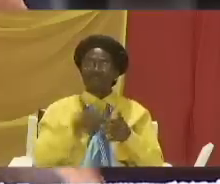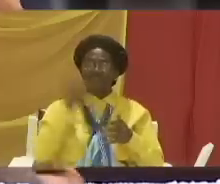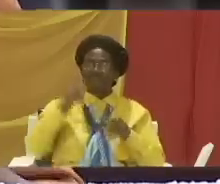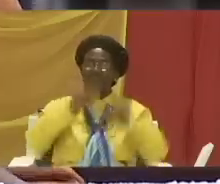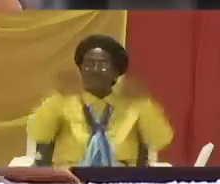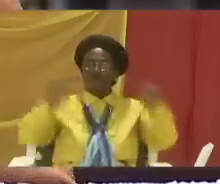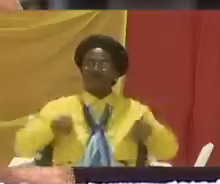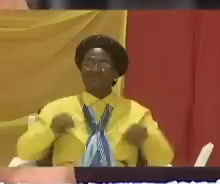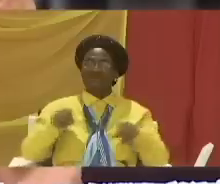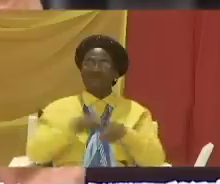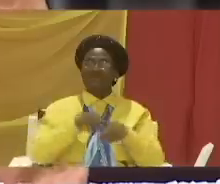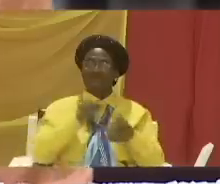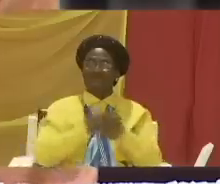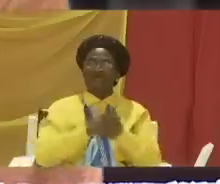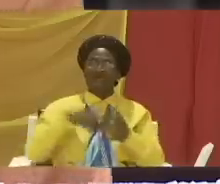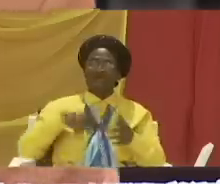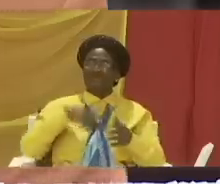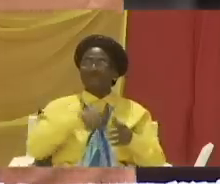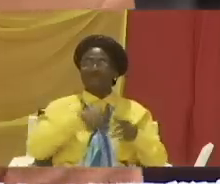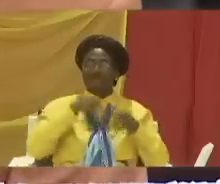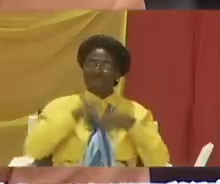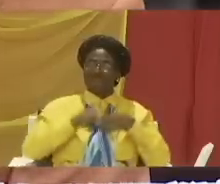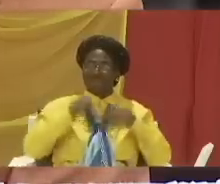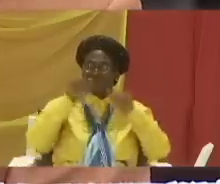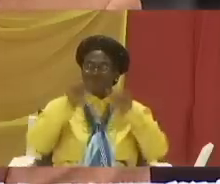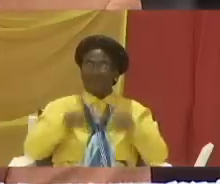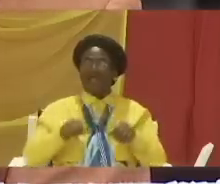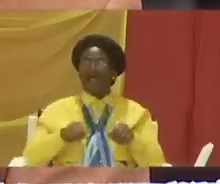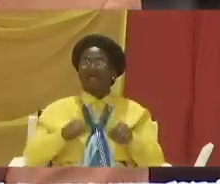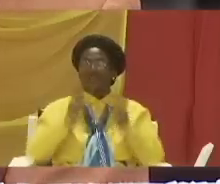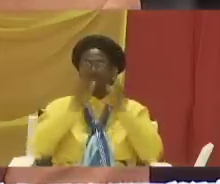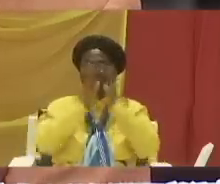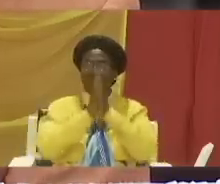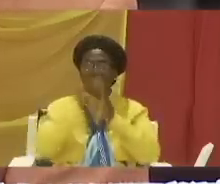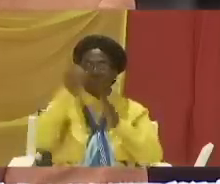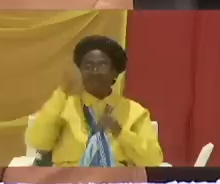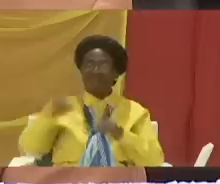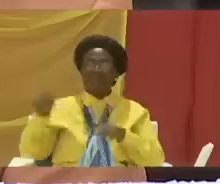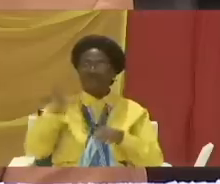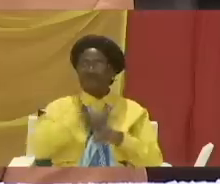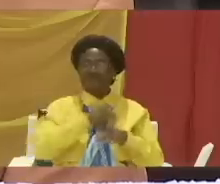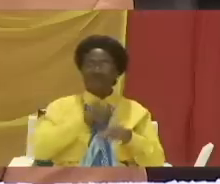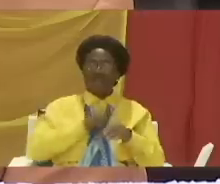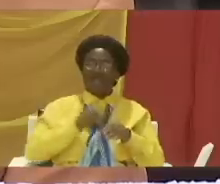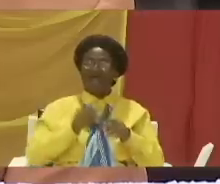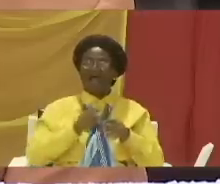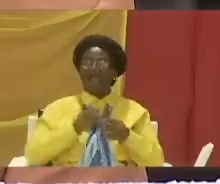And then we'll proceed from there. I'm counting now.